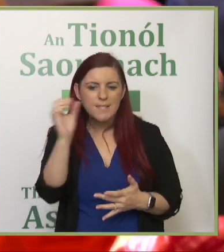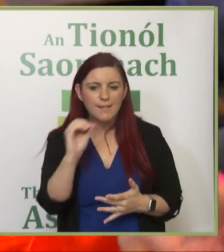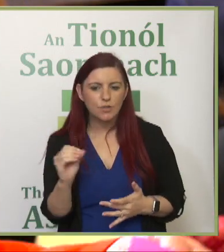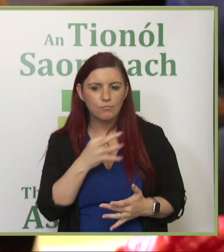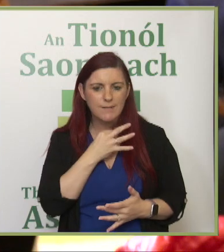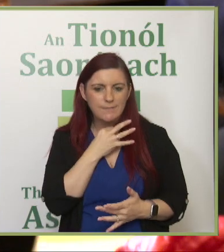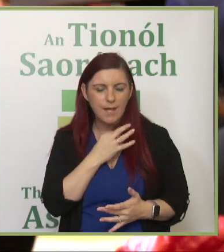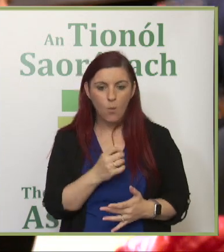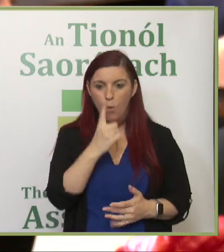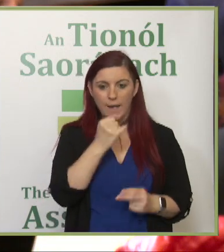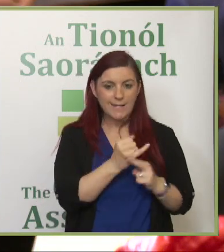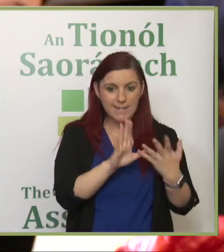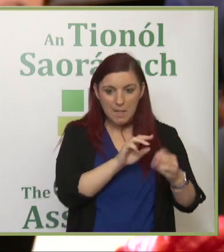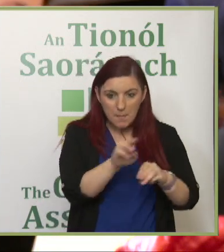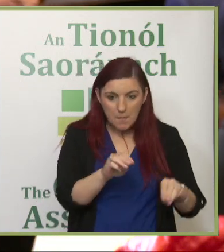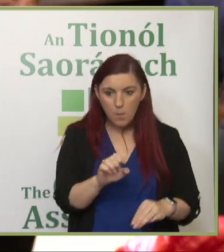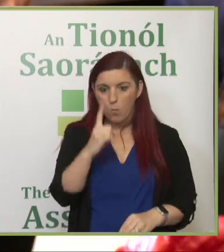in 1,000,000?